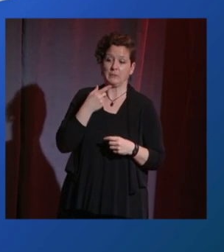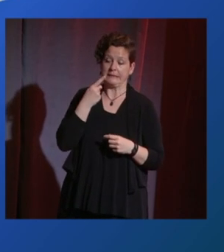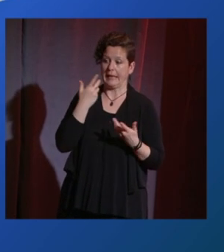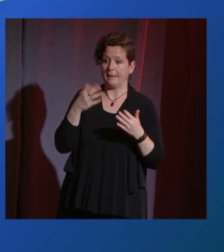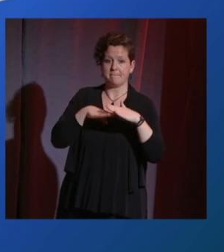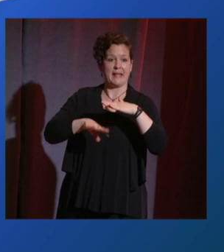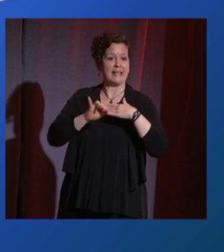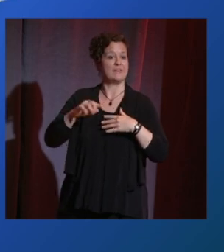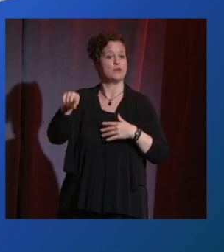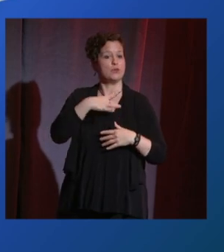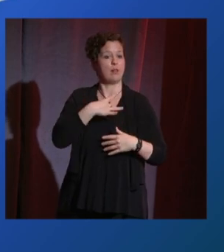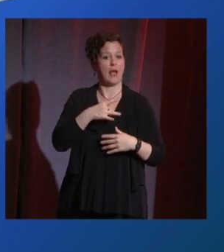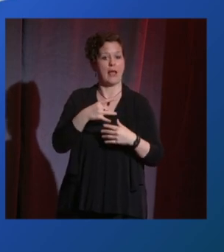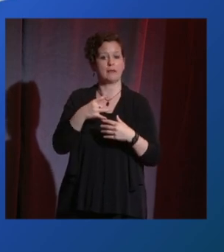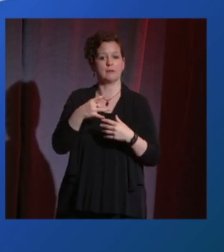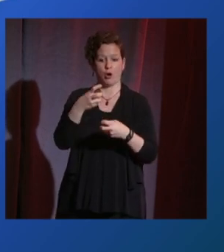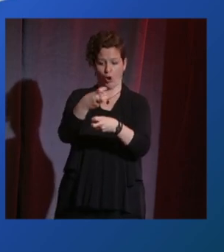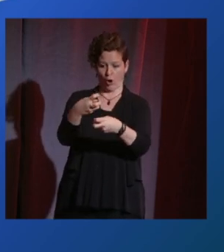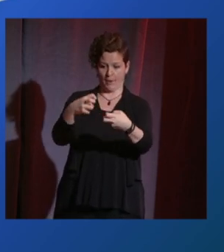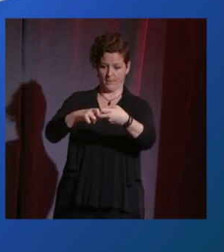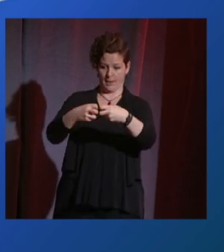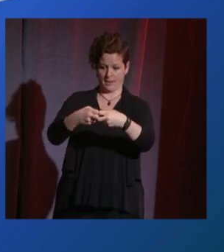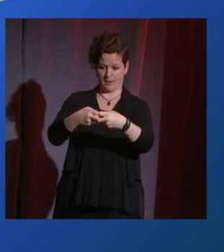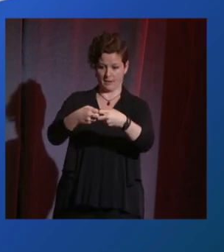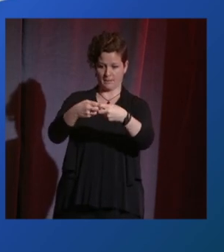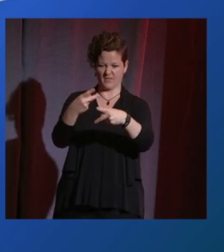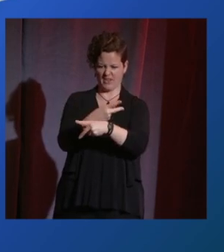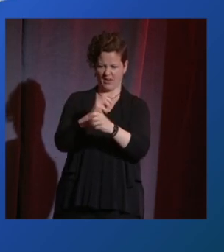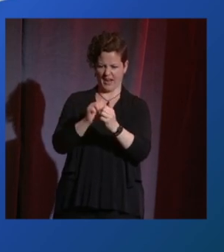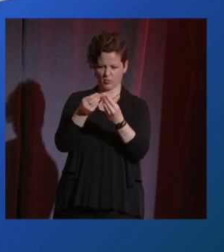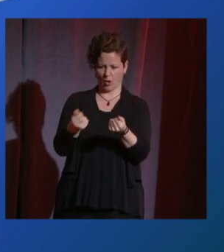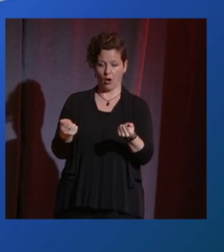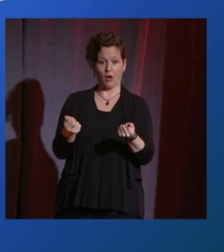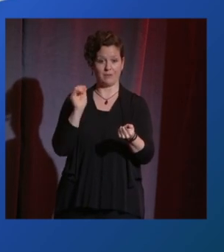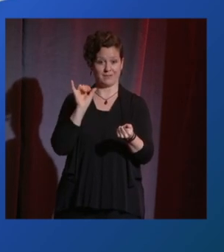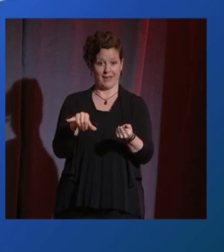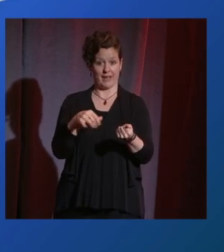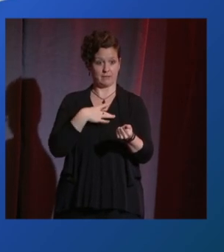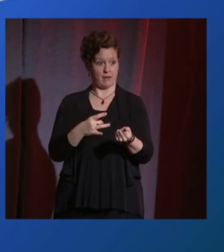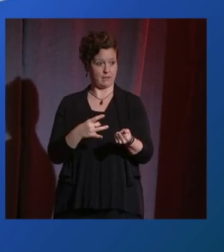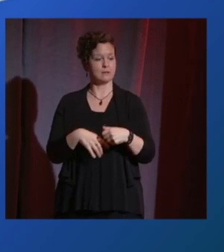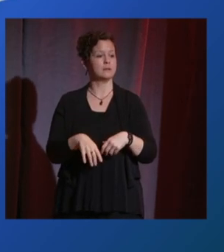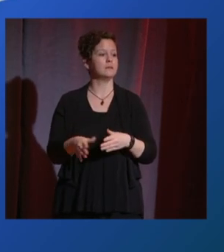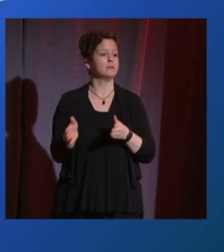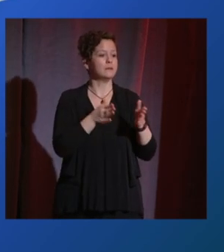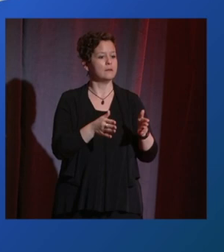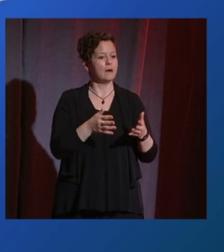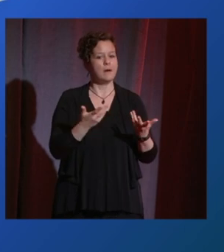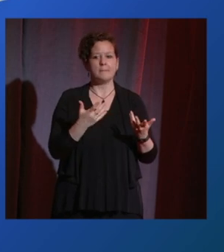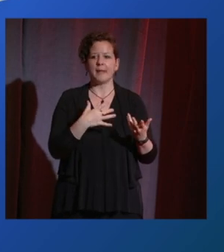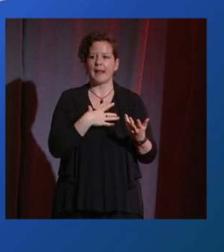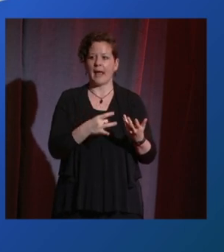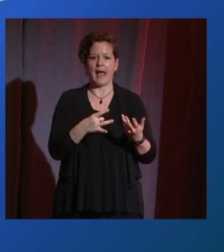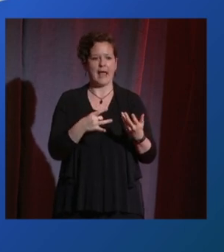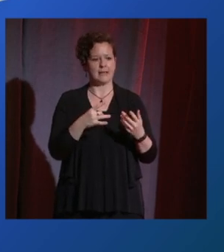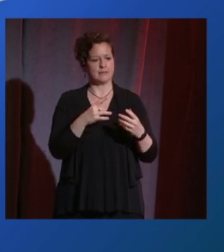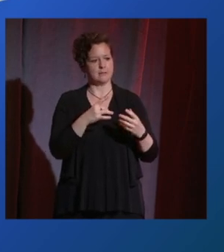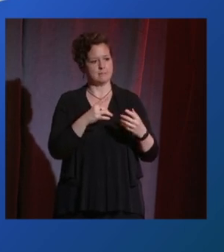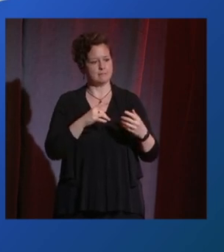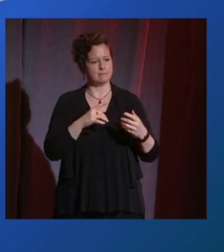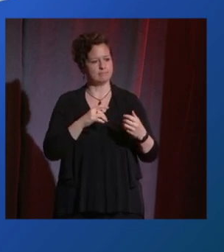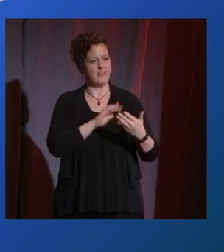like solving hard problems if you like challenging situations that um that you want to